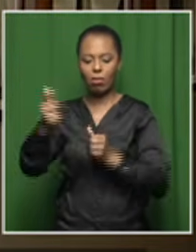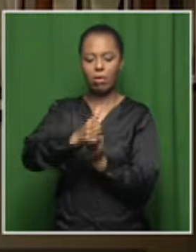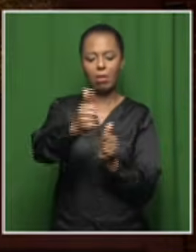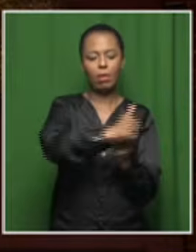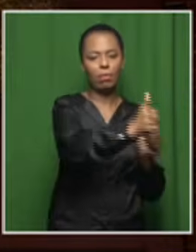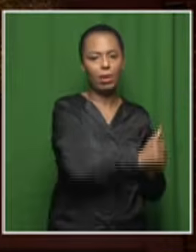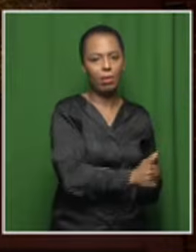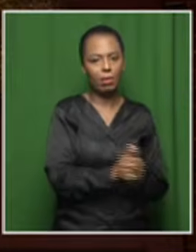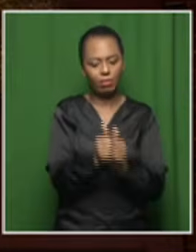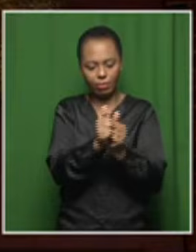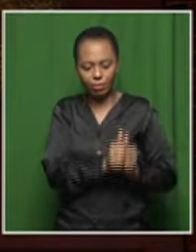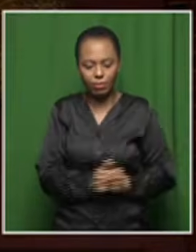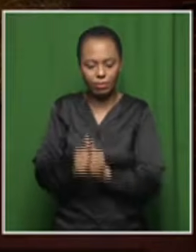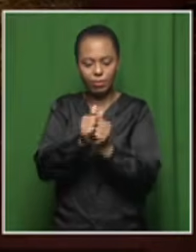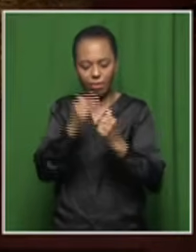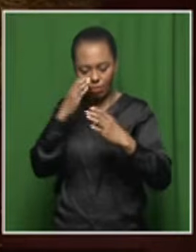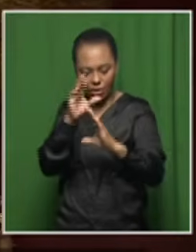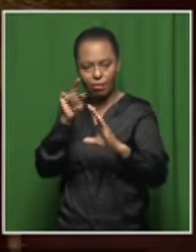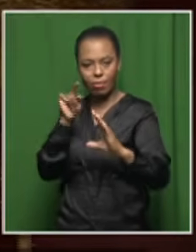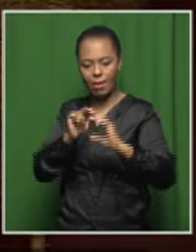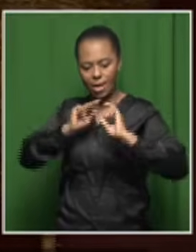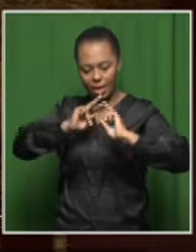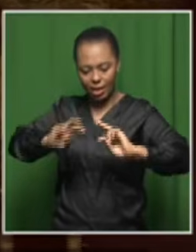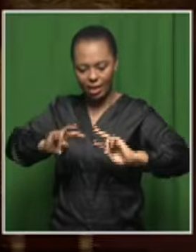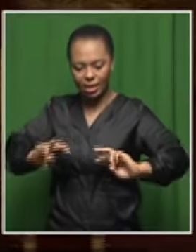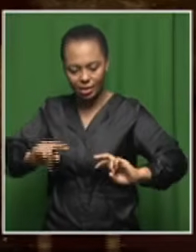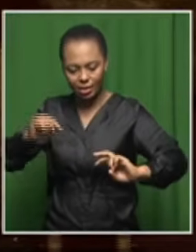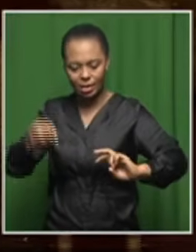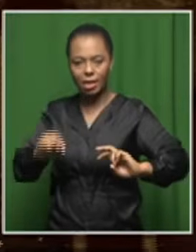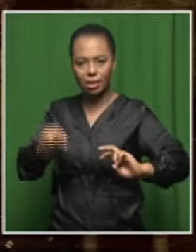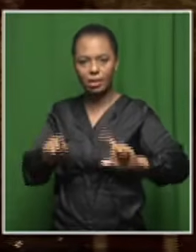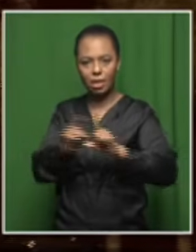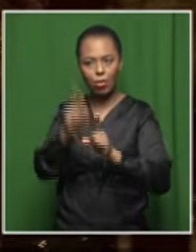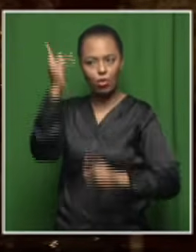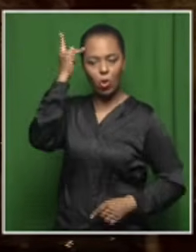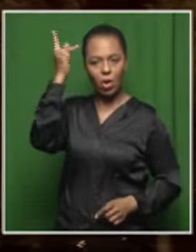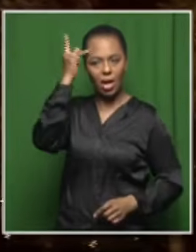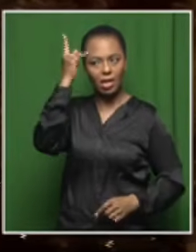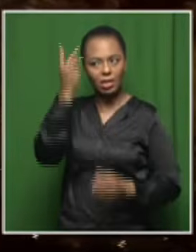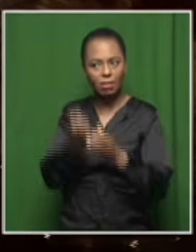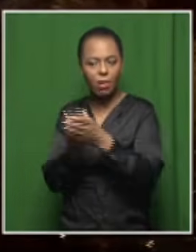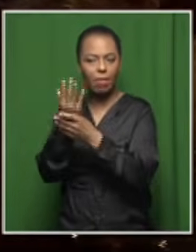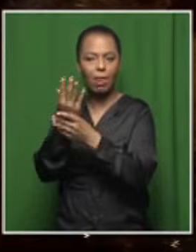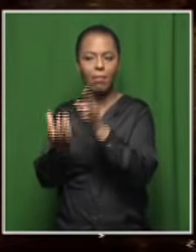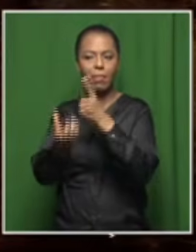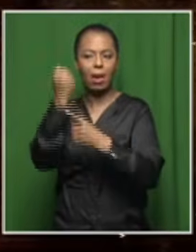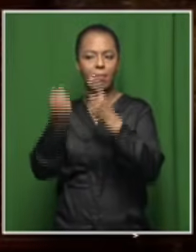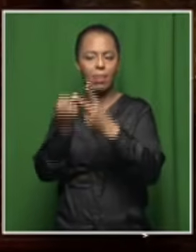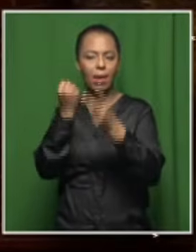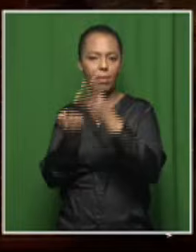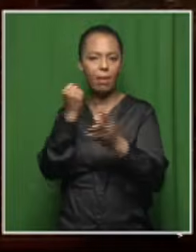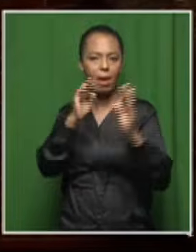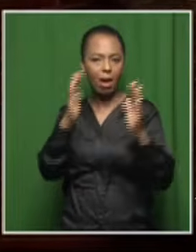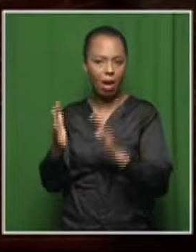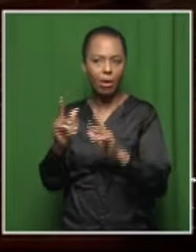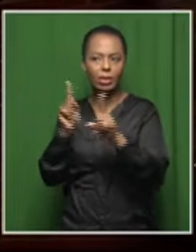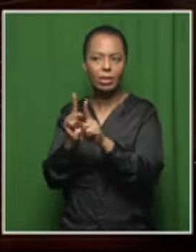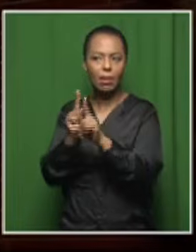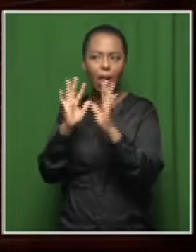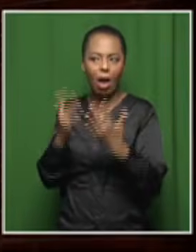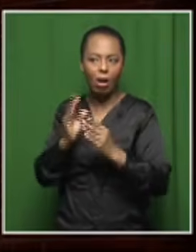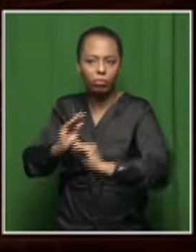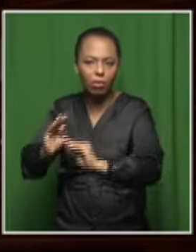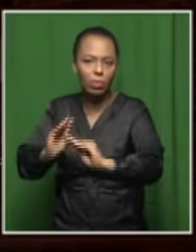need to kind of resituate ourselves in how knowledge is being produced and how knowledge is being transferred, placing